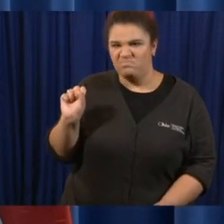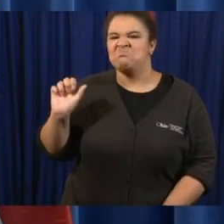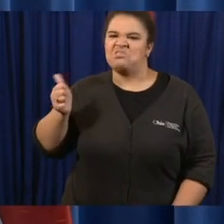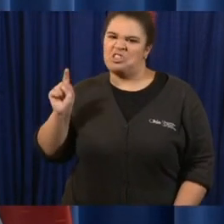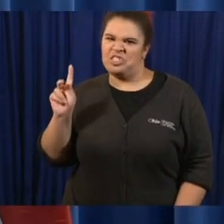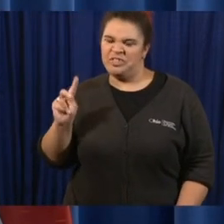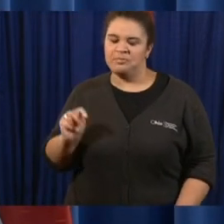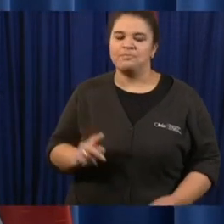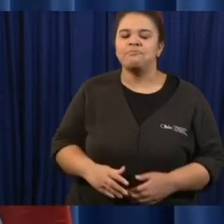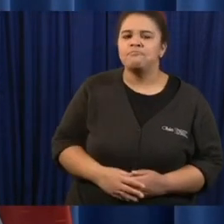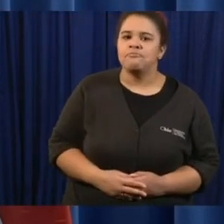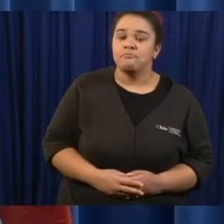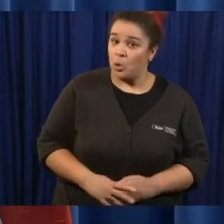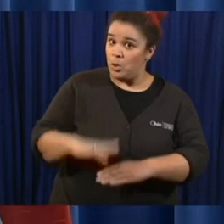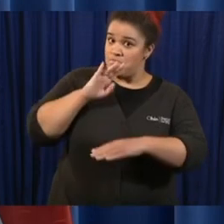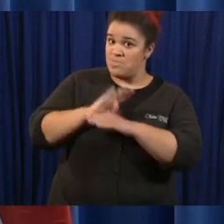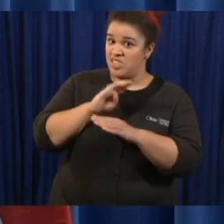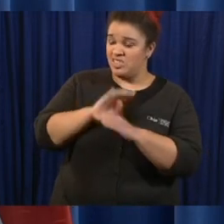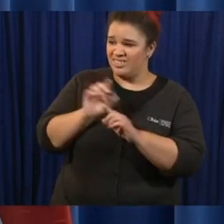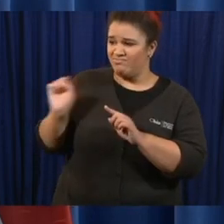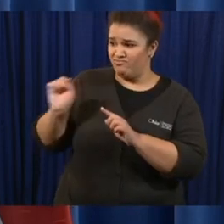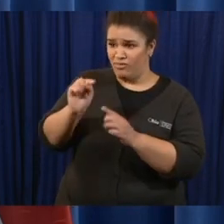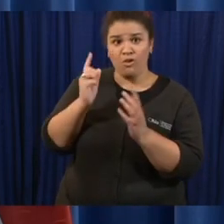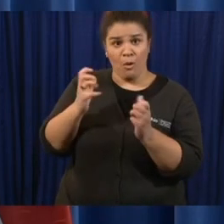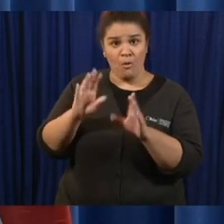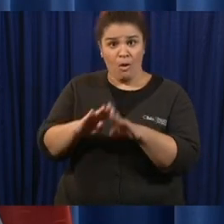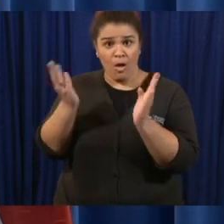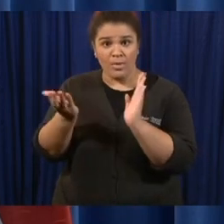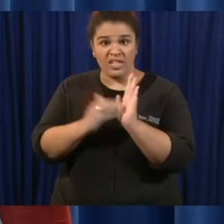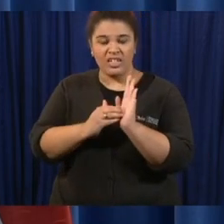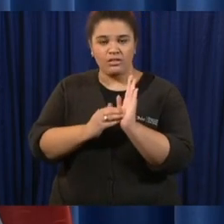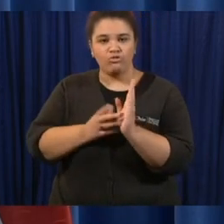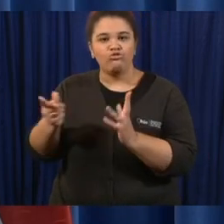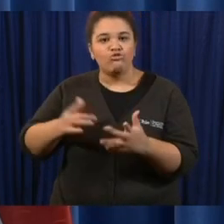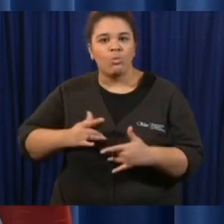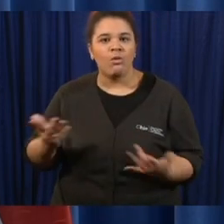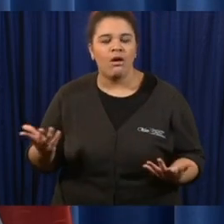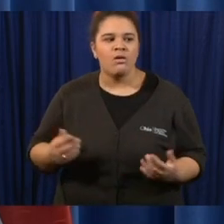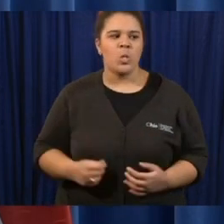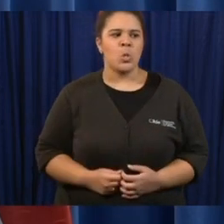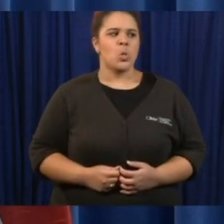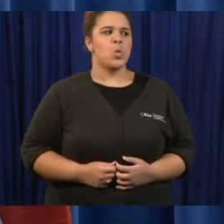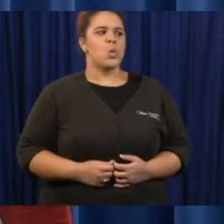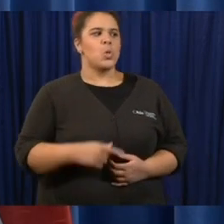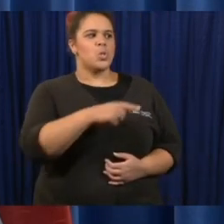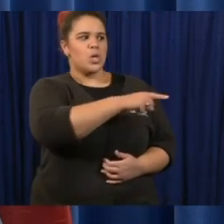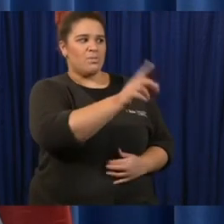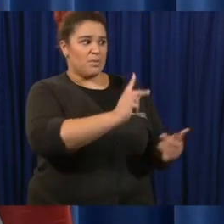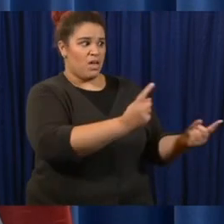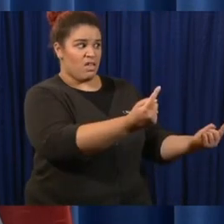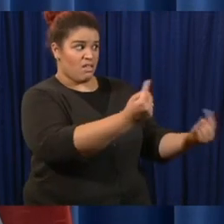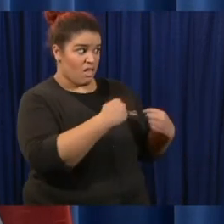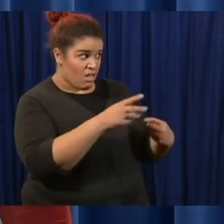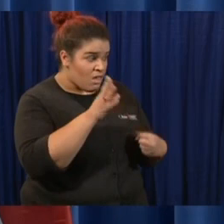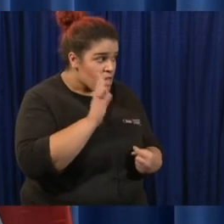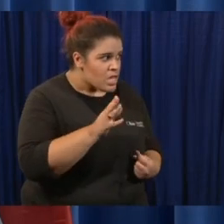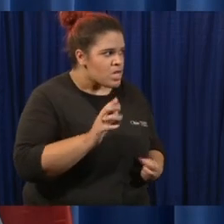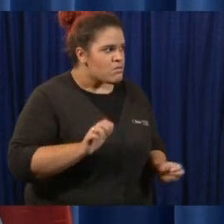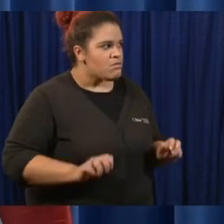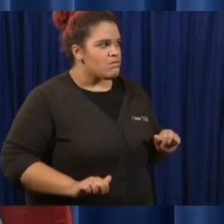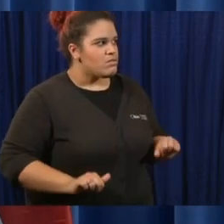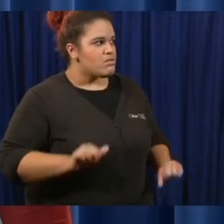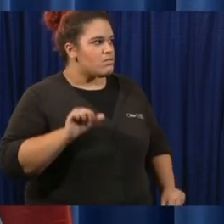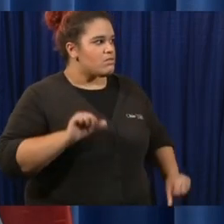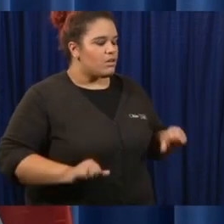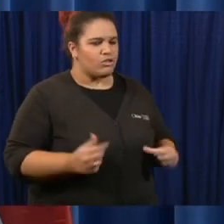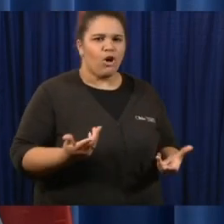Businesses looking to reopen are concerned about consumer confidence. What will your reopening plan include to ensure that people who go into a restaurant,